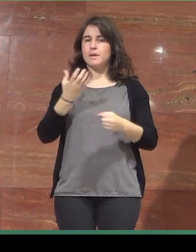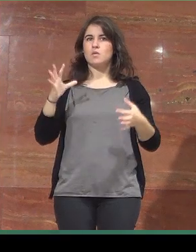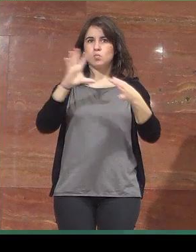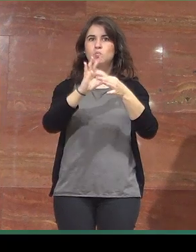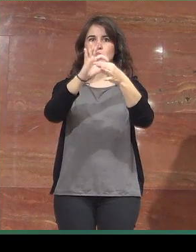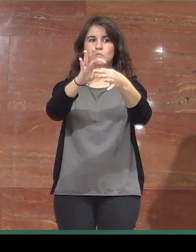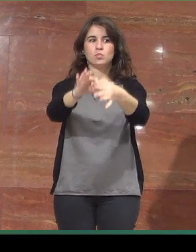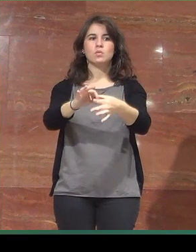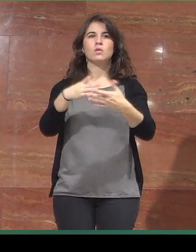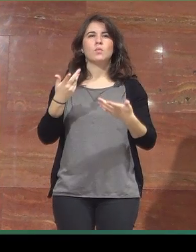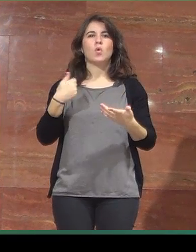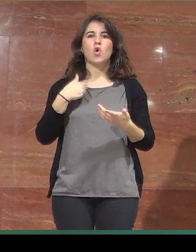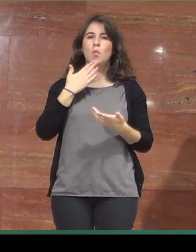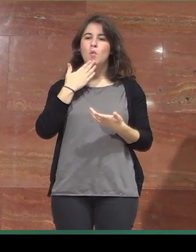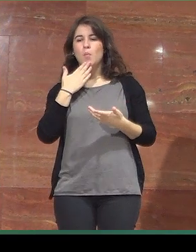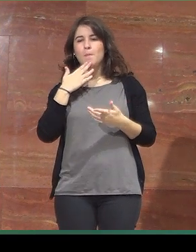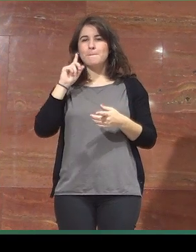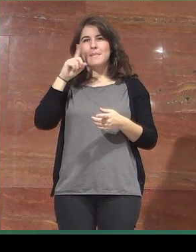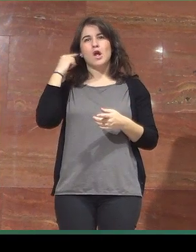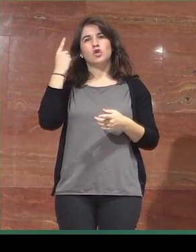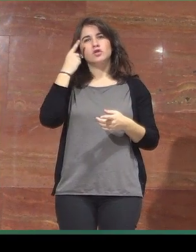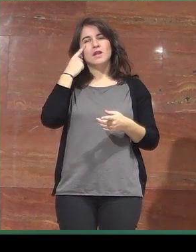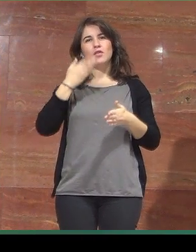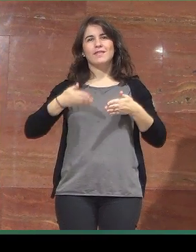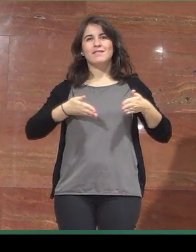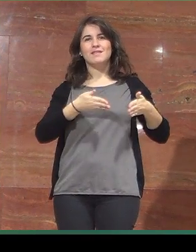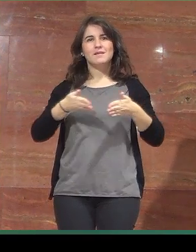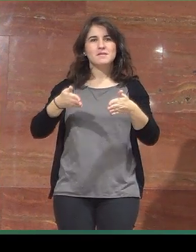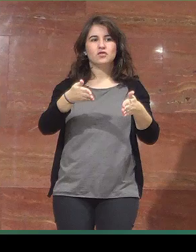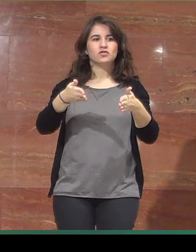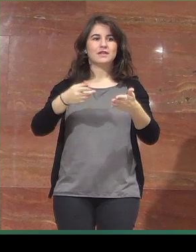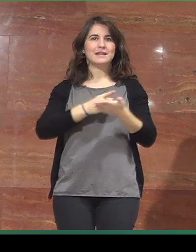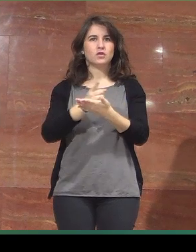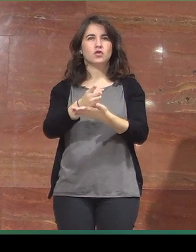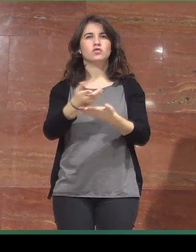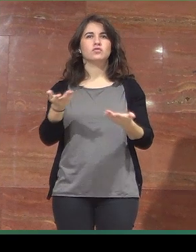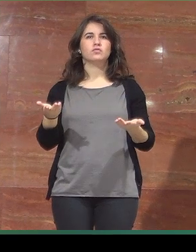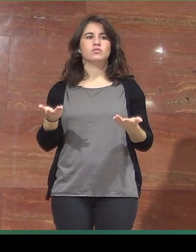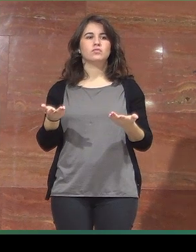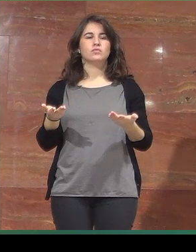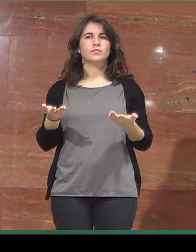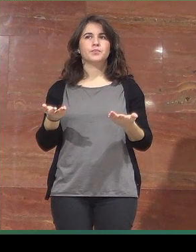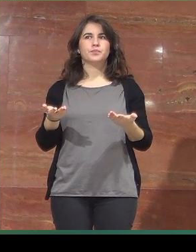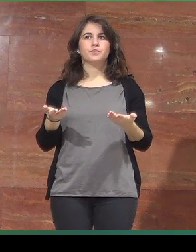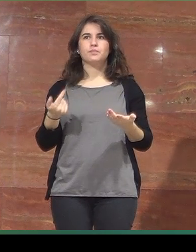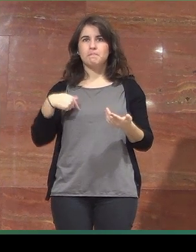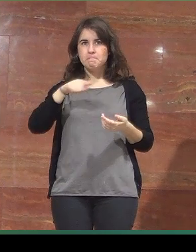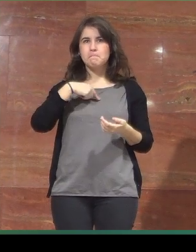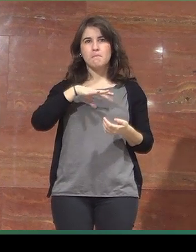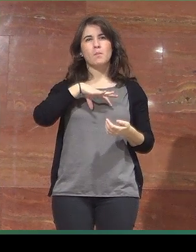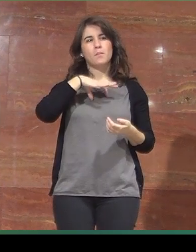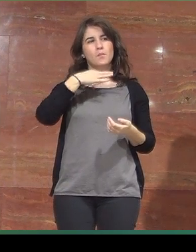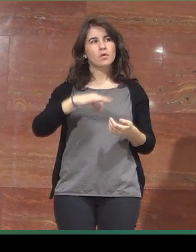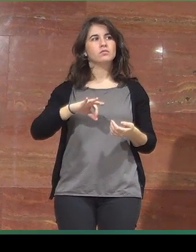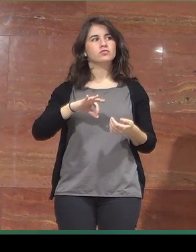double function who has the problem of, to resolve the problem of language of a place,